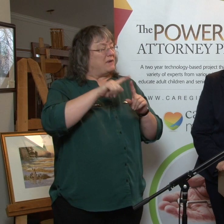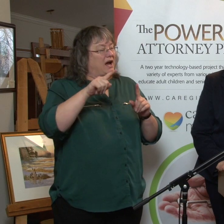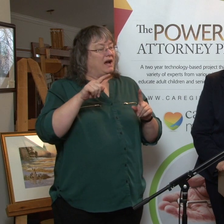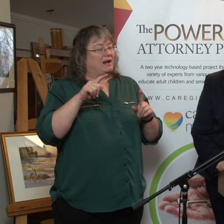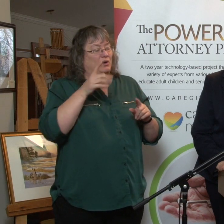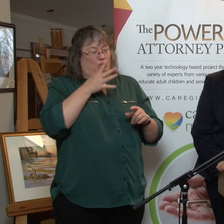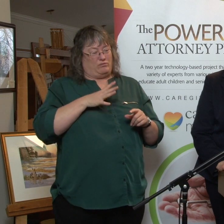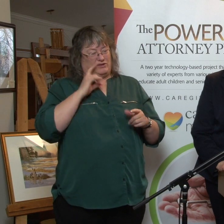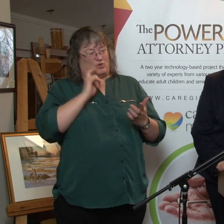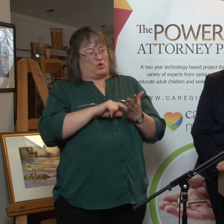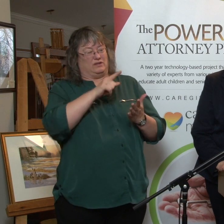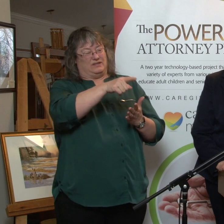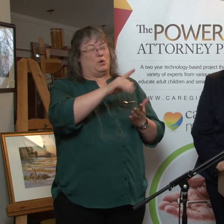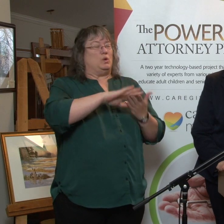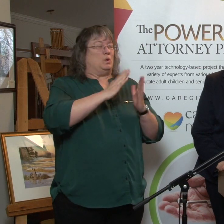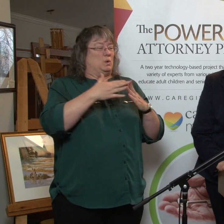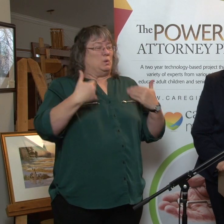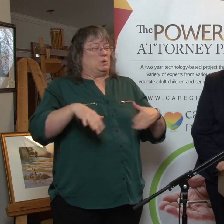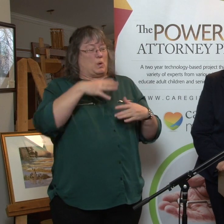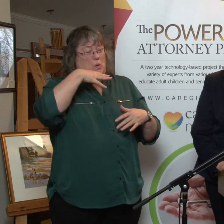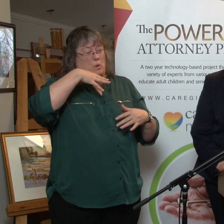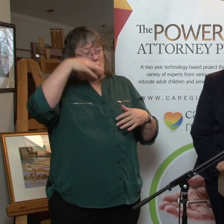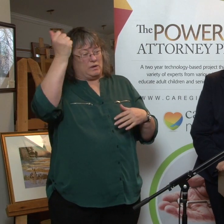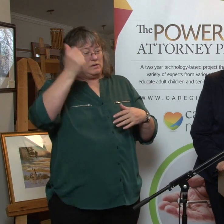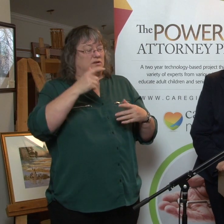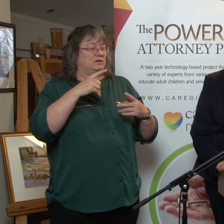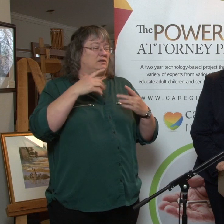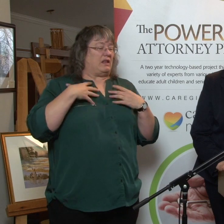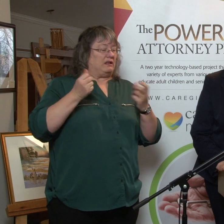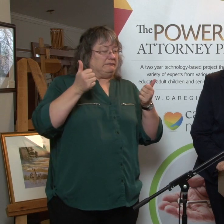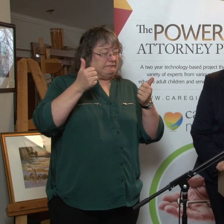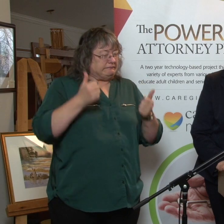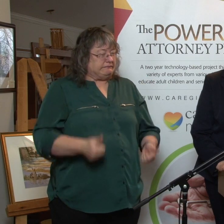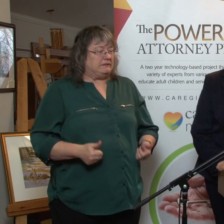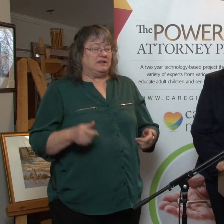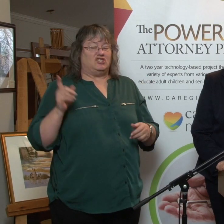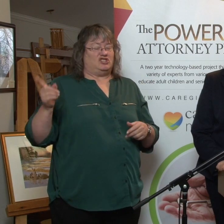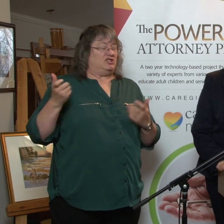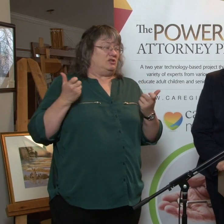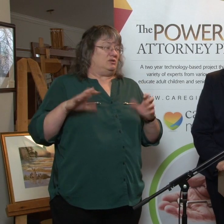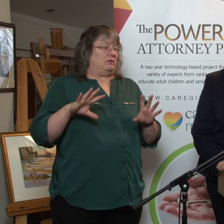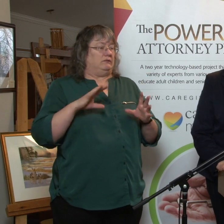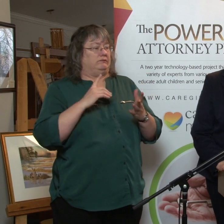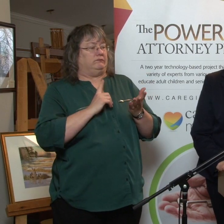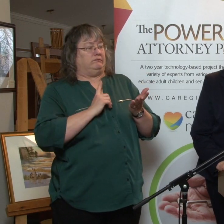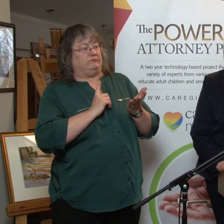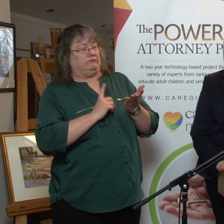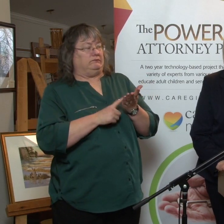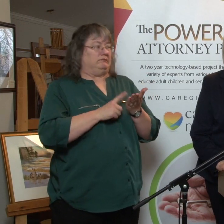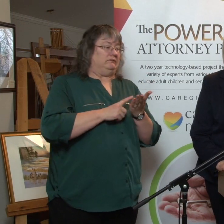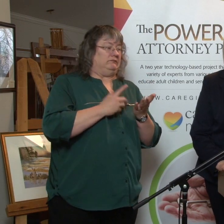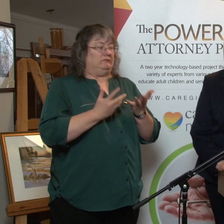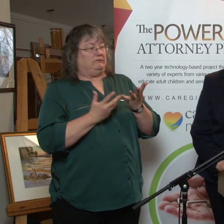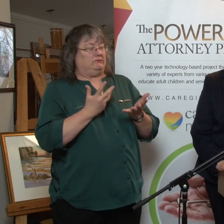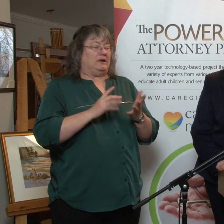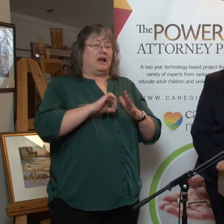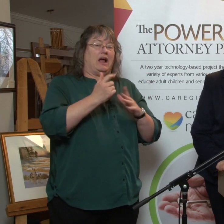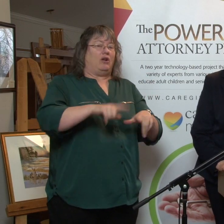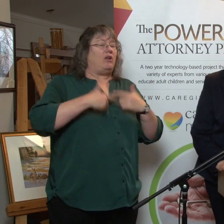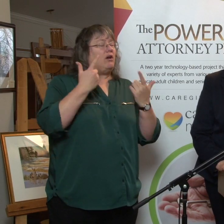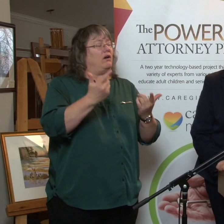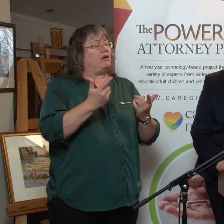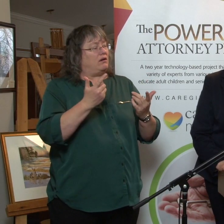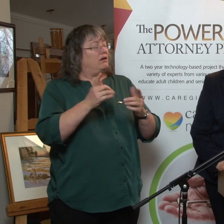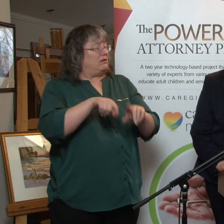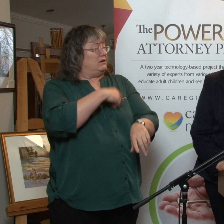declining in health, and she's even afraid to bring up these topics about care and how long you stay in your home, or